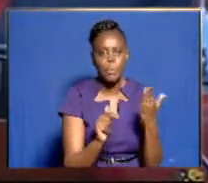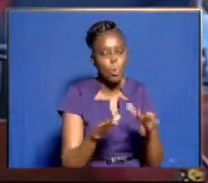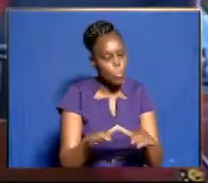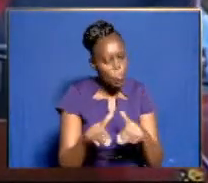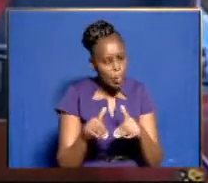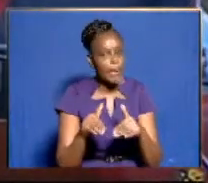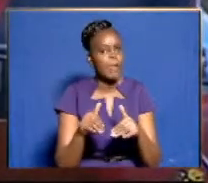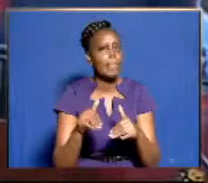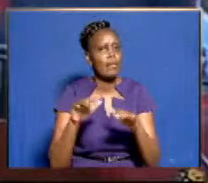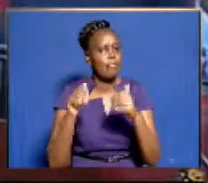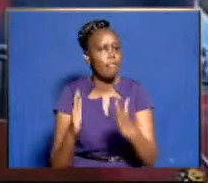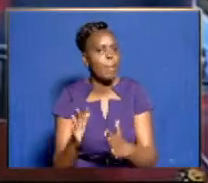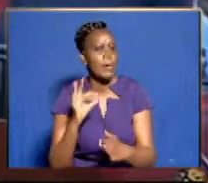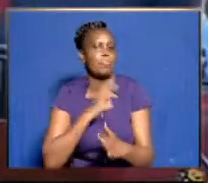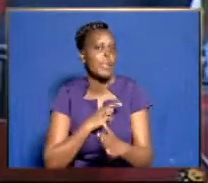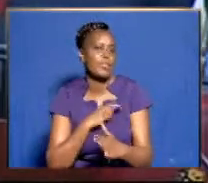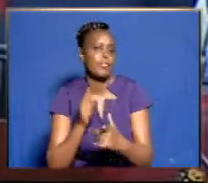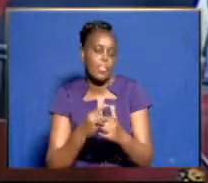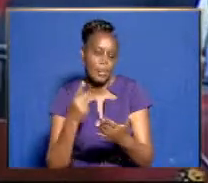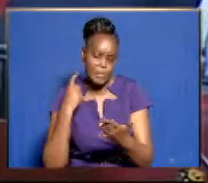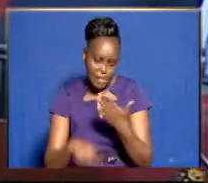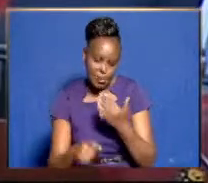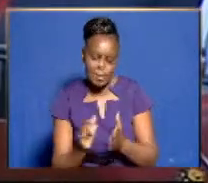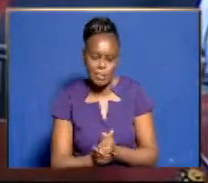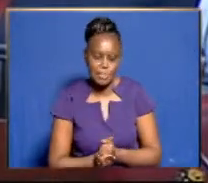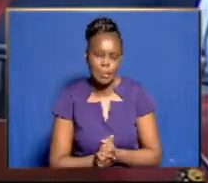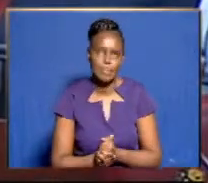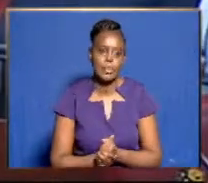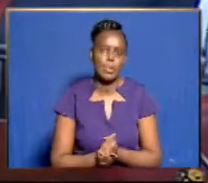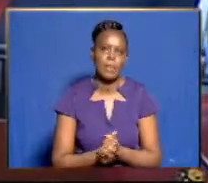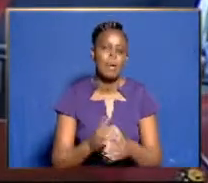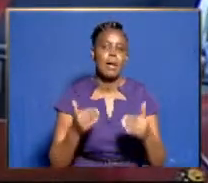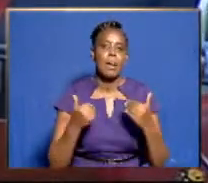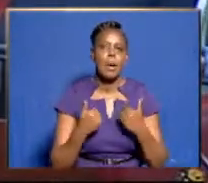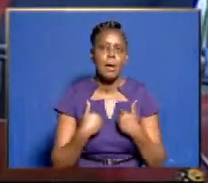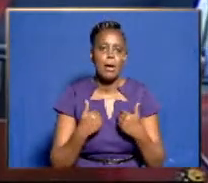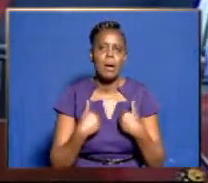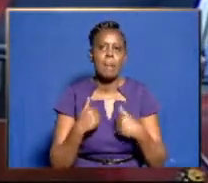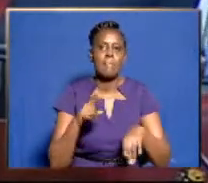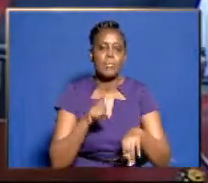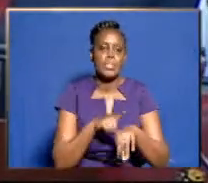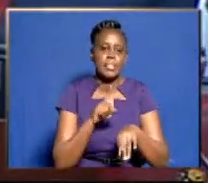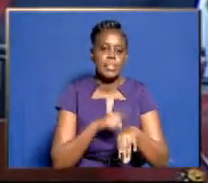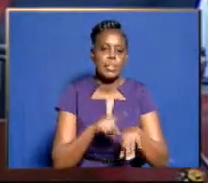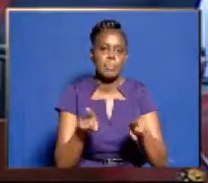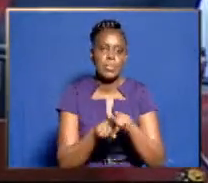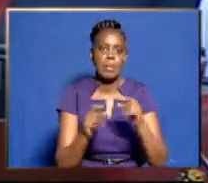we also have to support